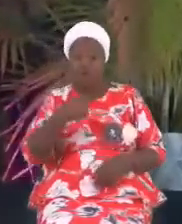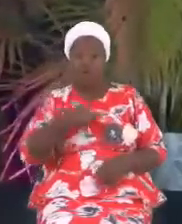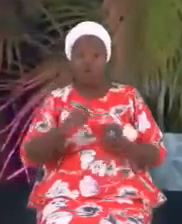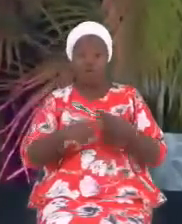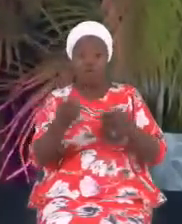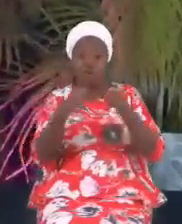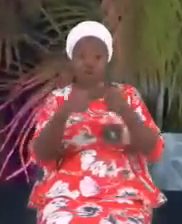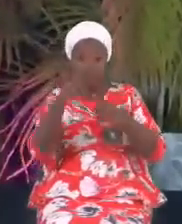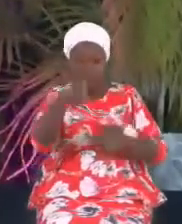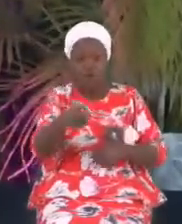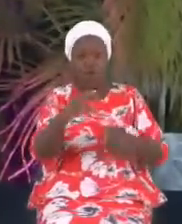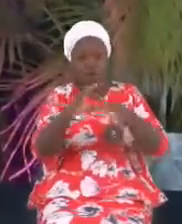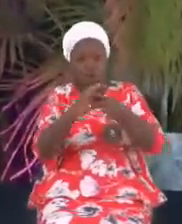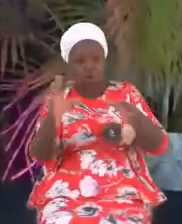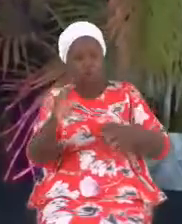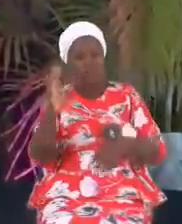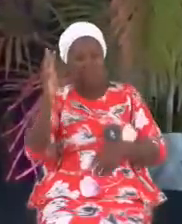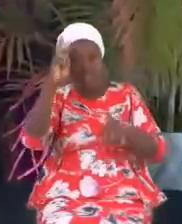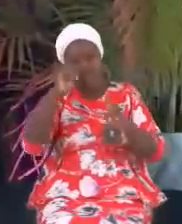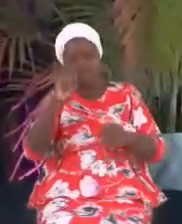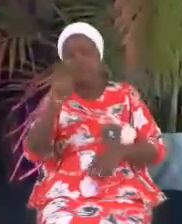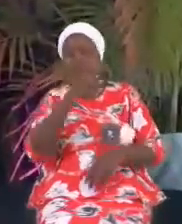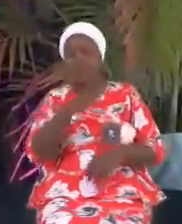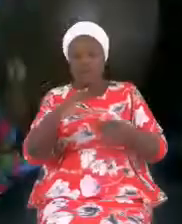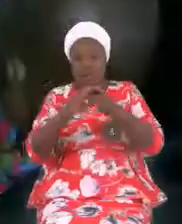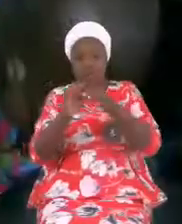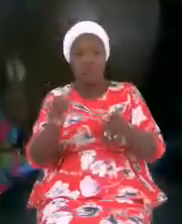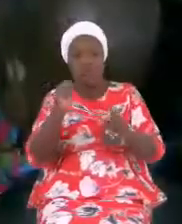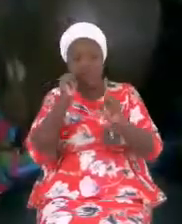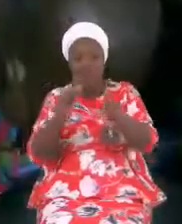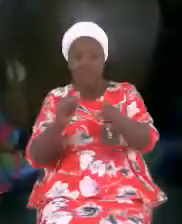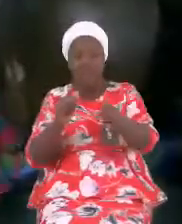you. Loose him, loose her,